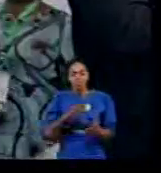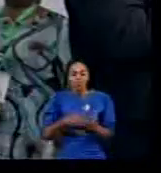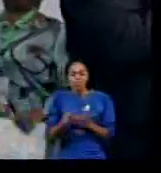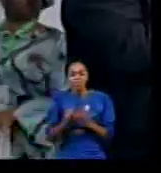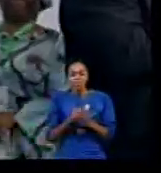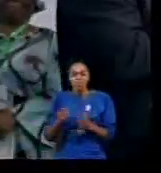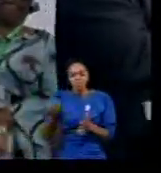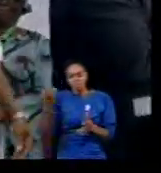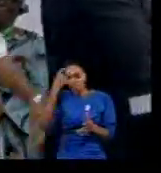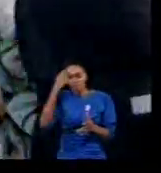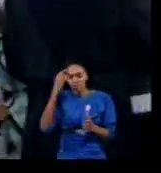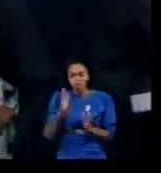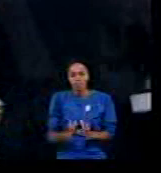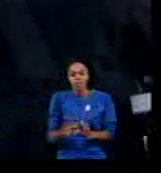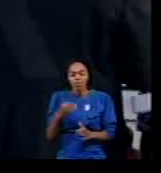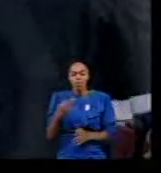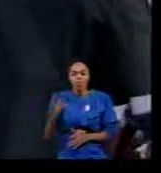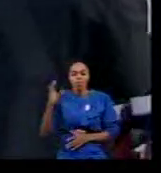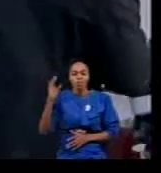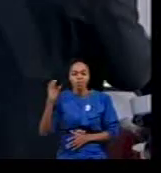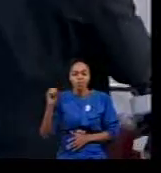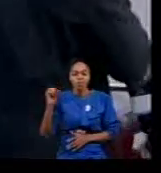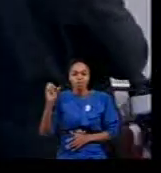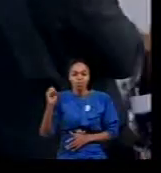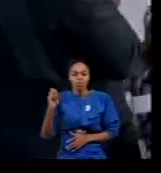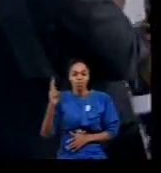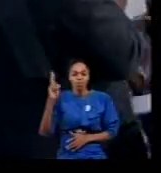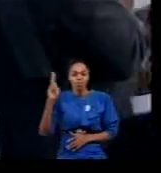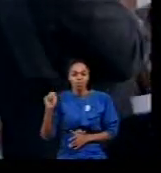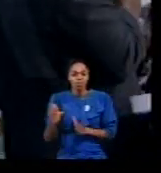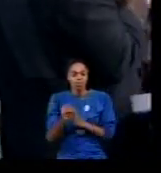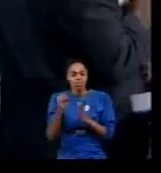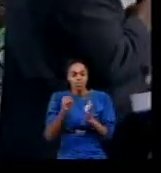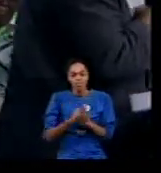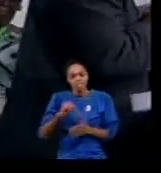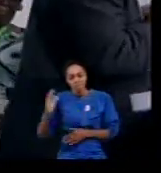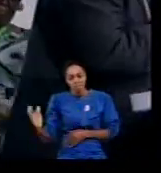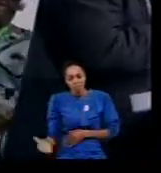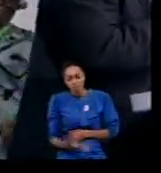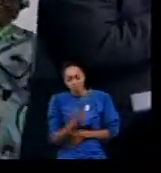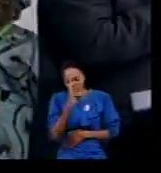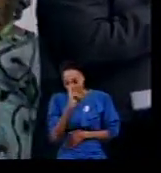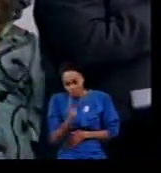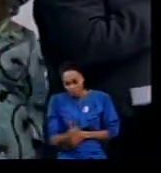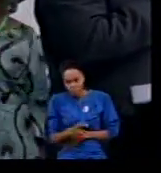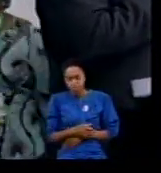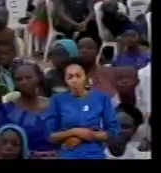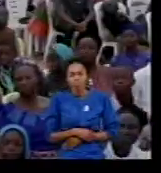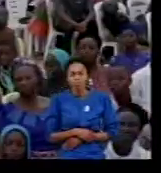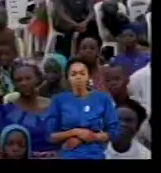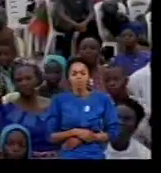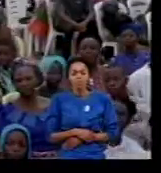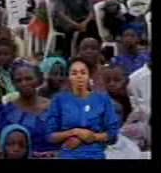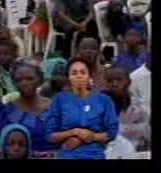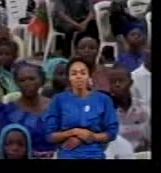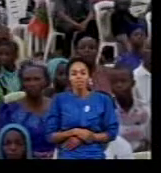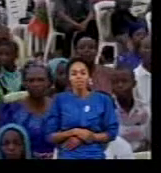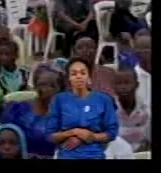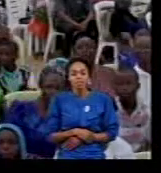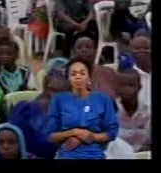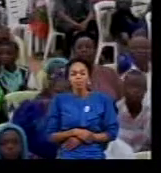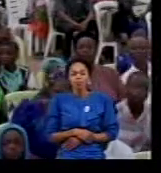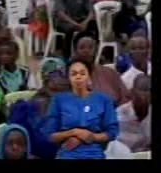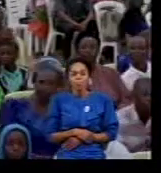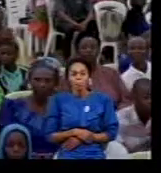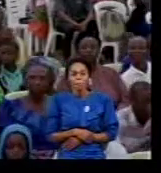Number three, a Christian's assessment concerning discerning Gideon's fleece. That is a